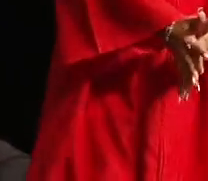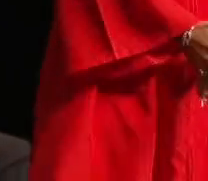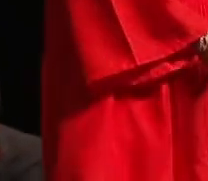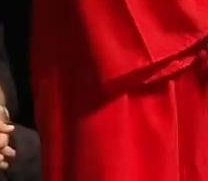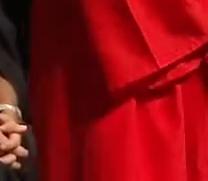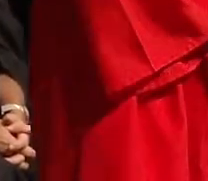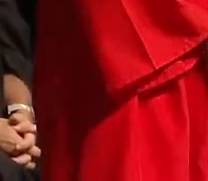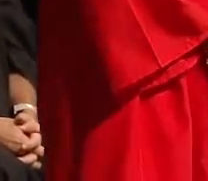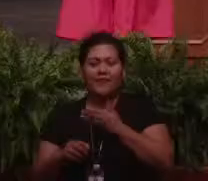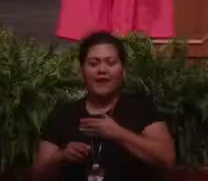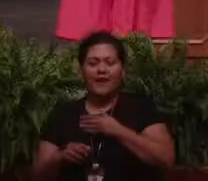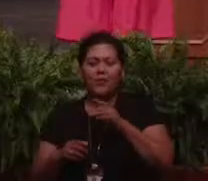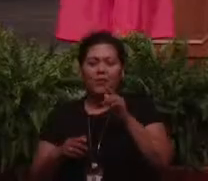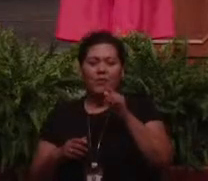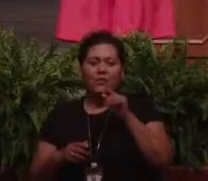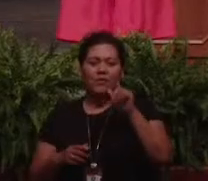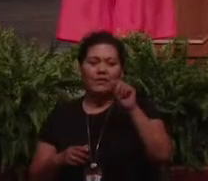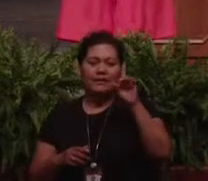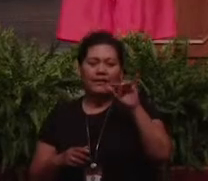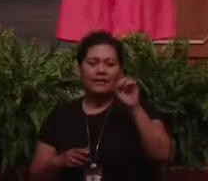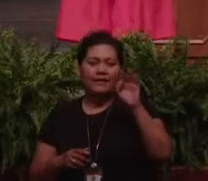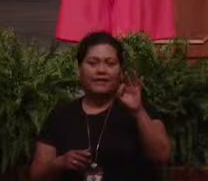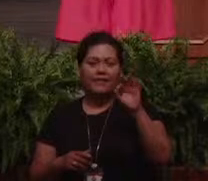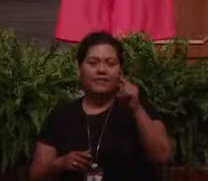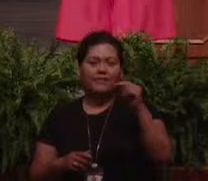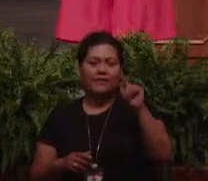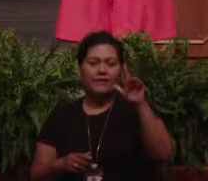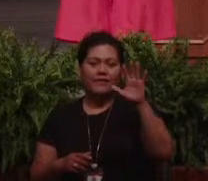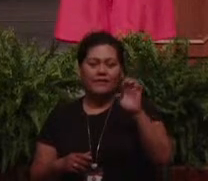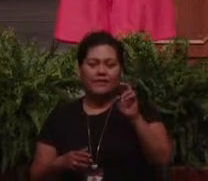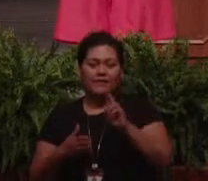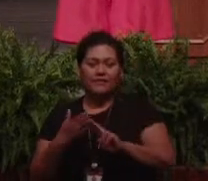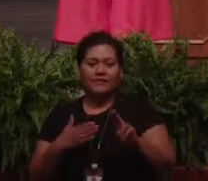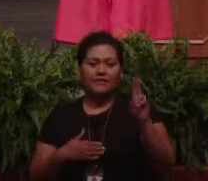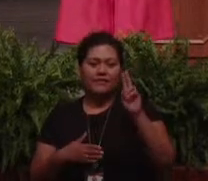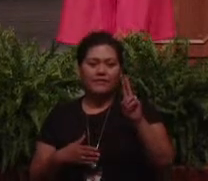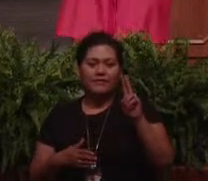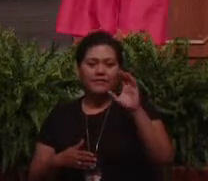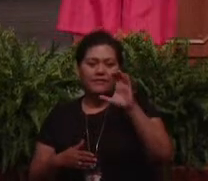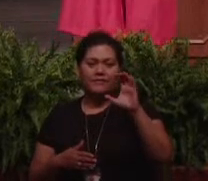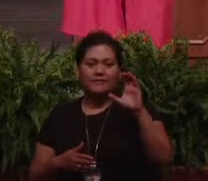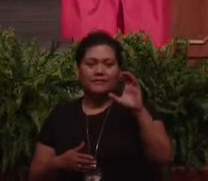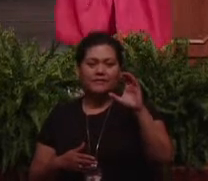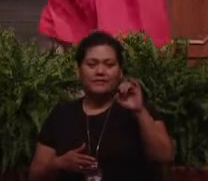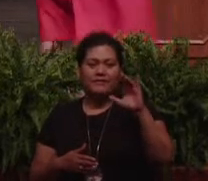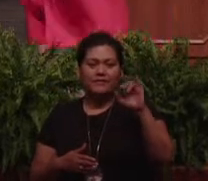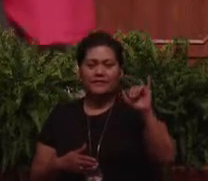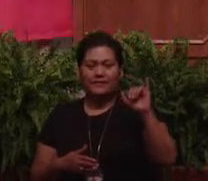Attending Our Lady of the Lake University, Susie Nicolin Flores.